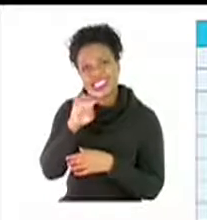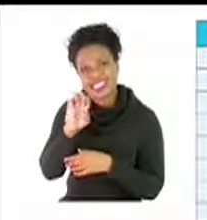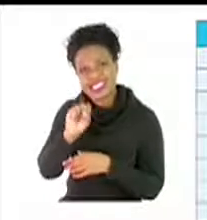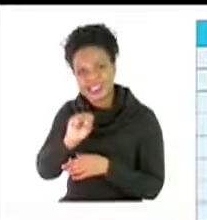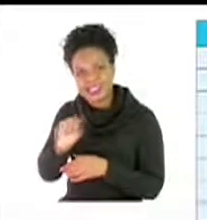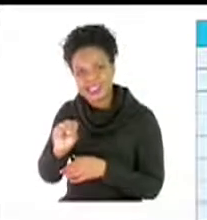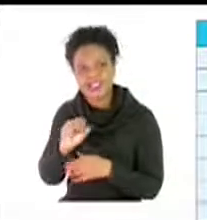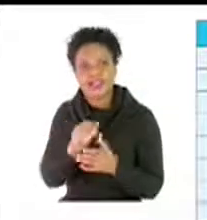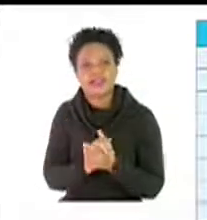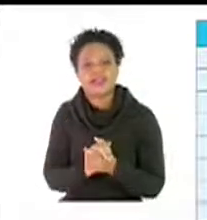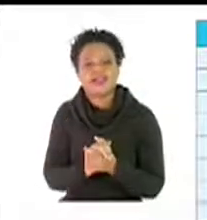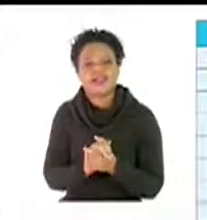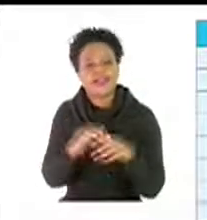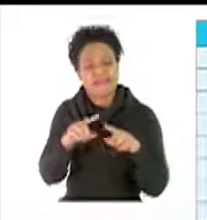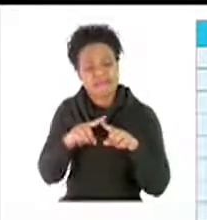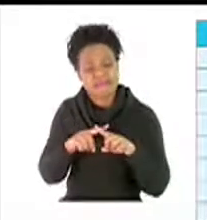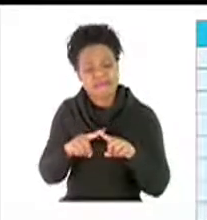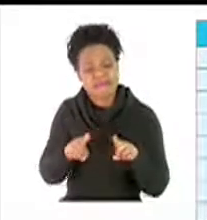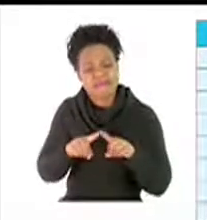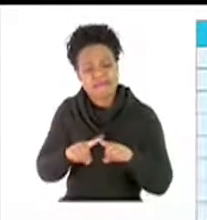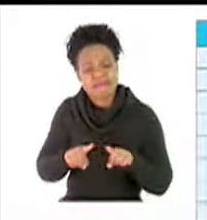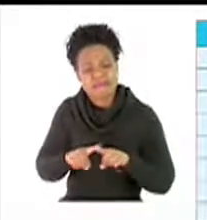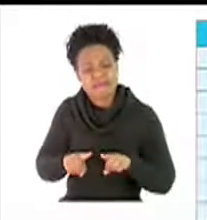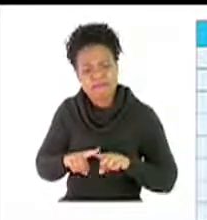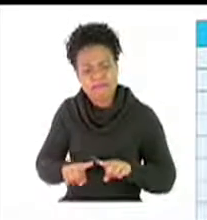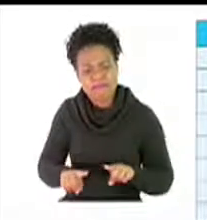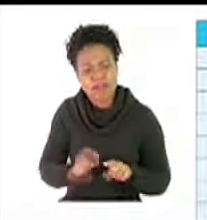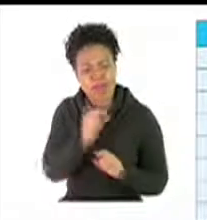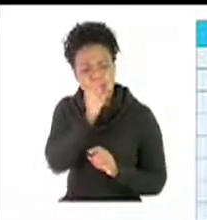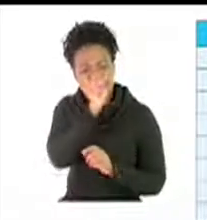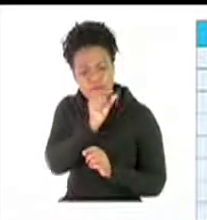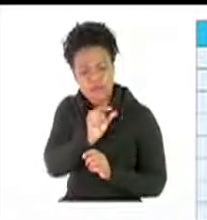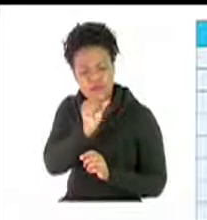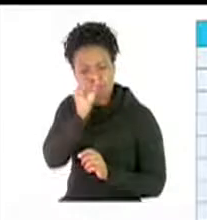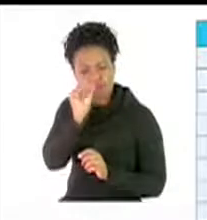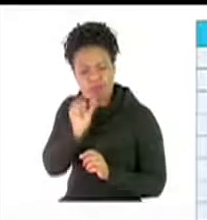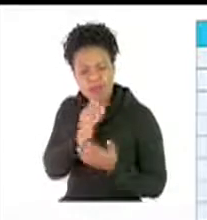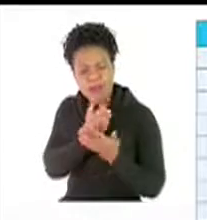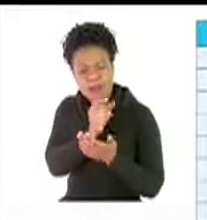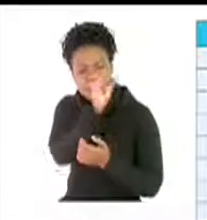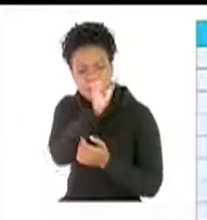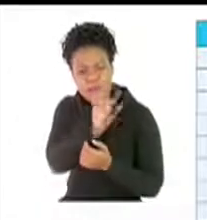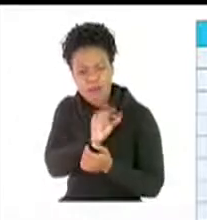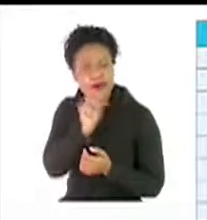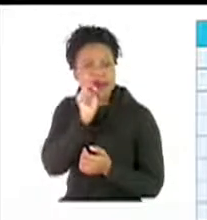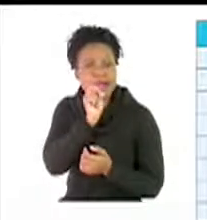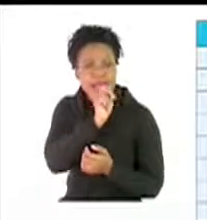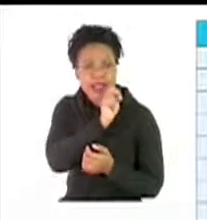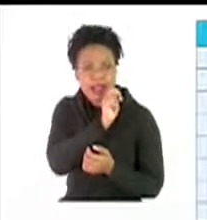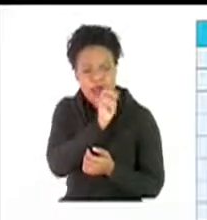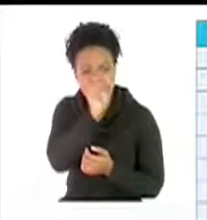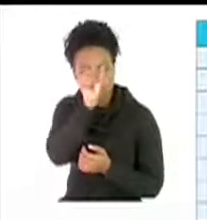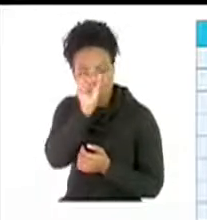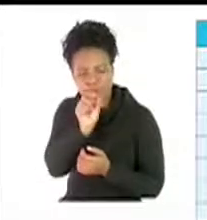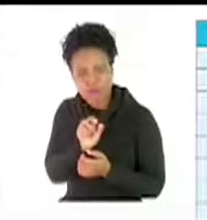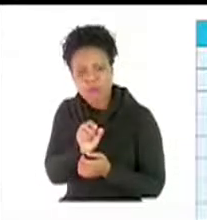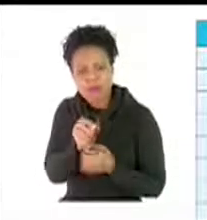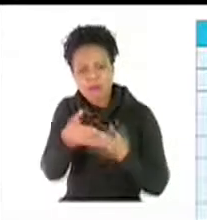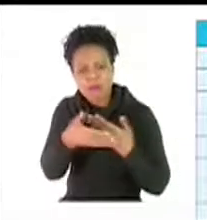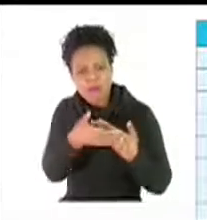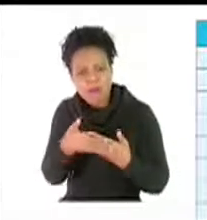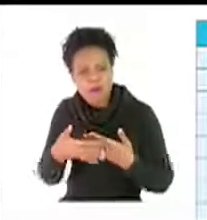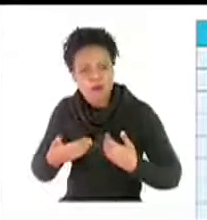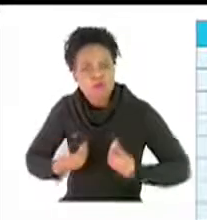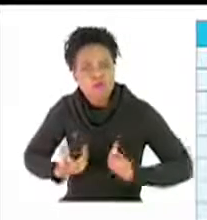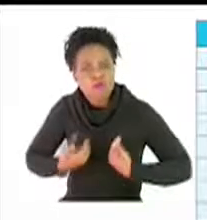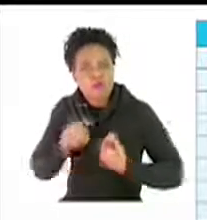are quite a number of nouns and their diminutives. For instance, there's beer, cup,